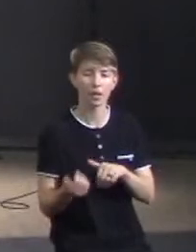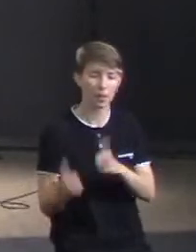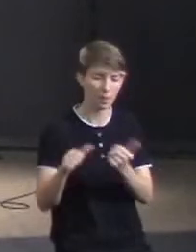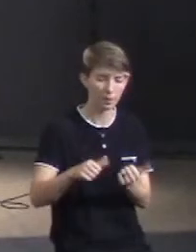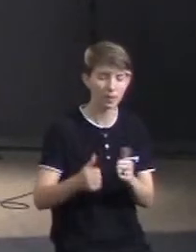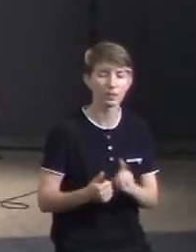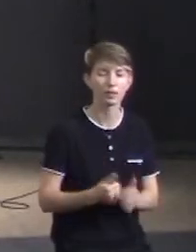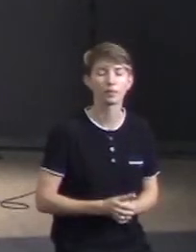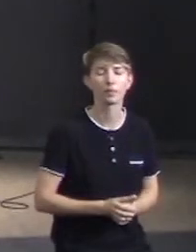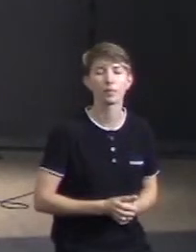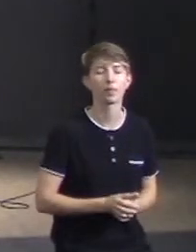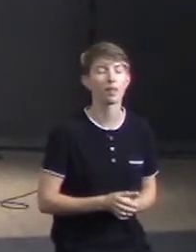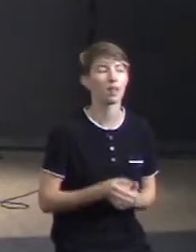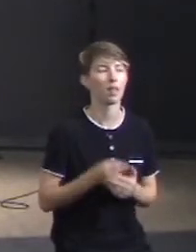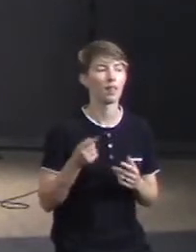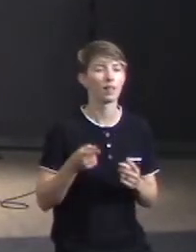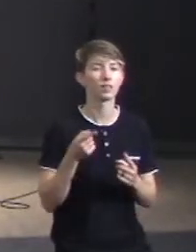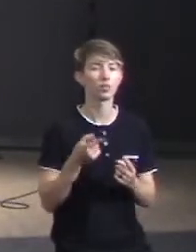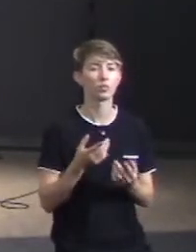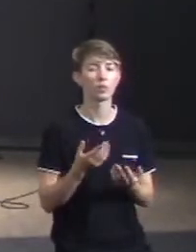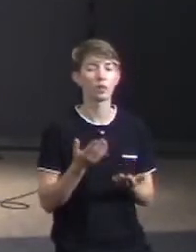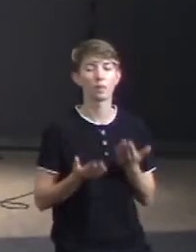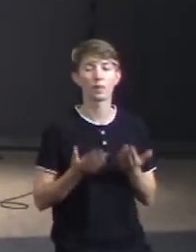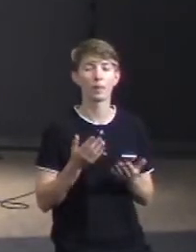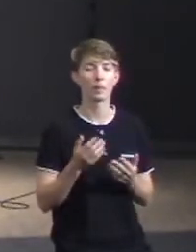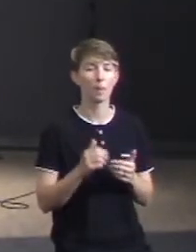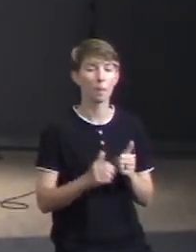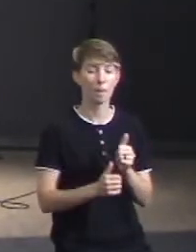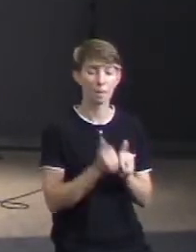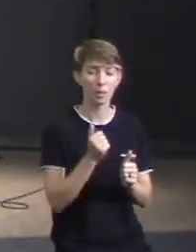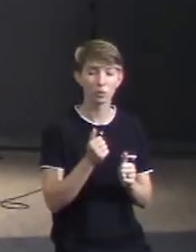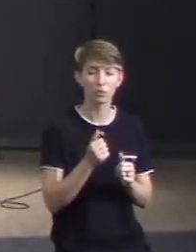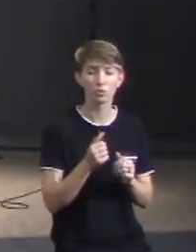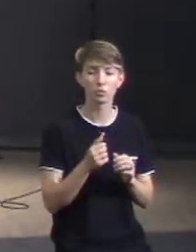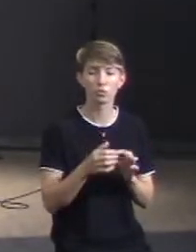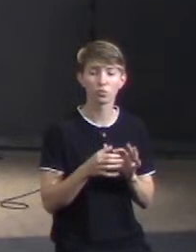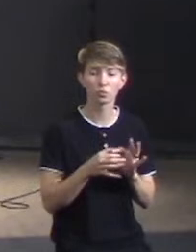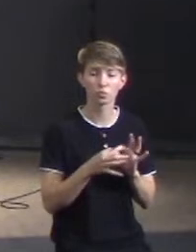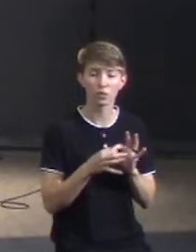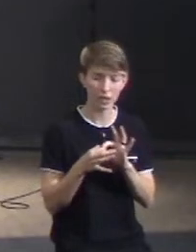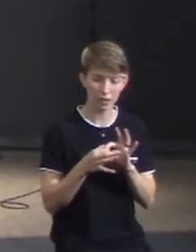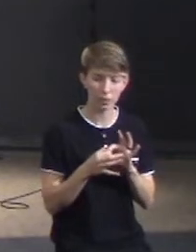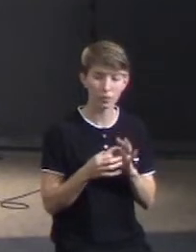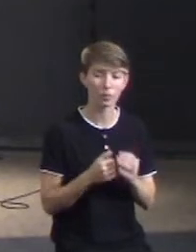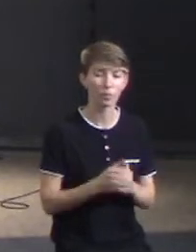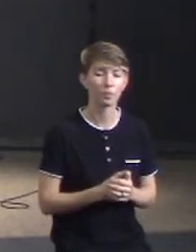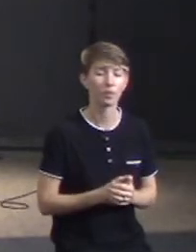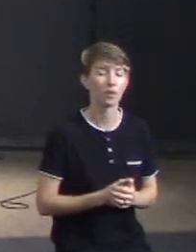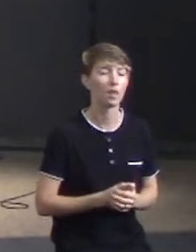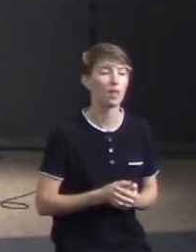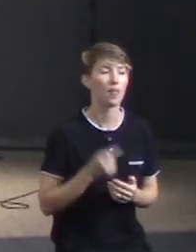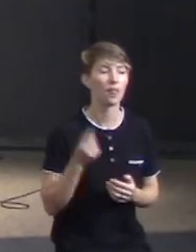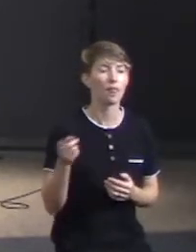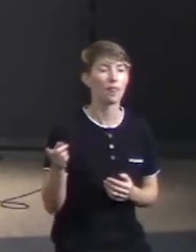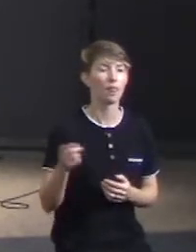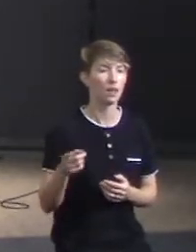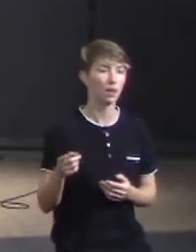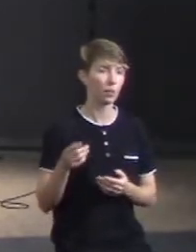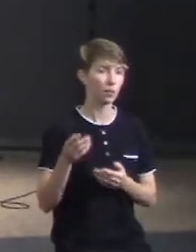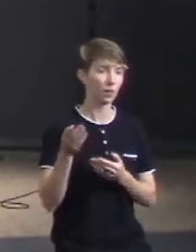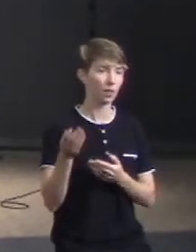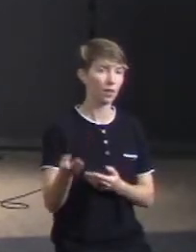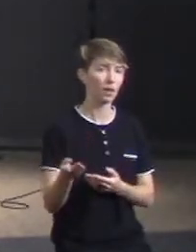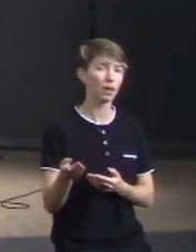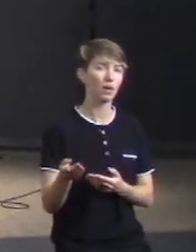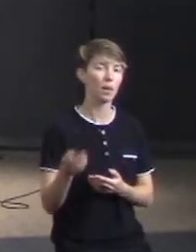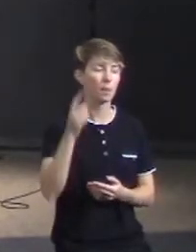And I think this one's probably the most relatable. They were there because what the church would